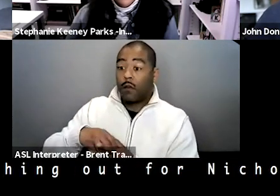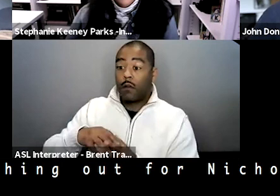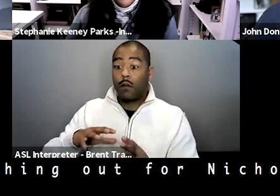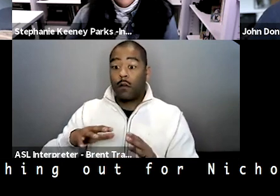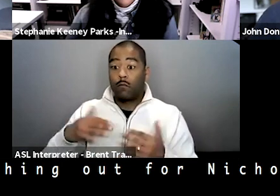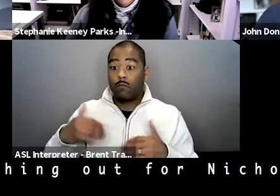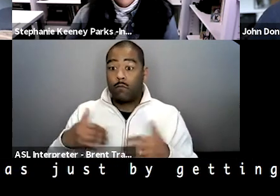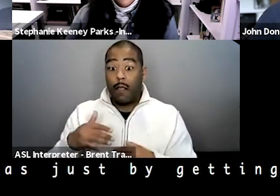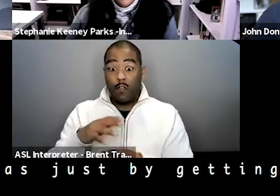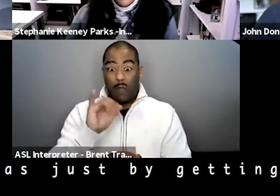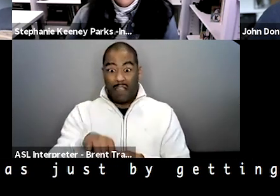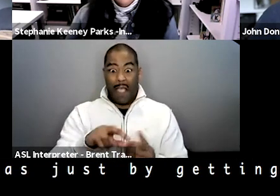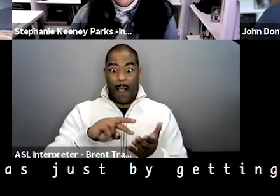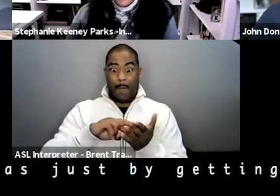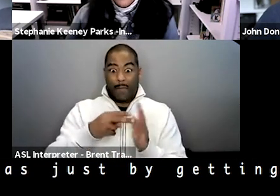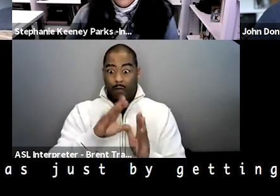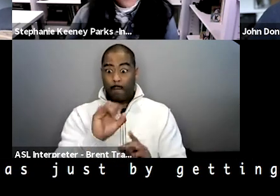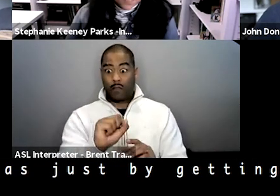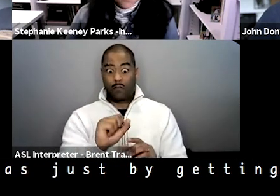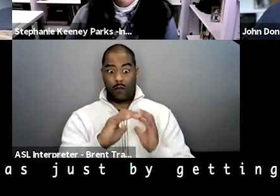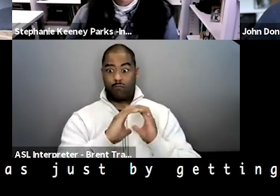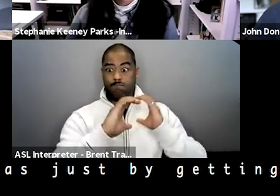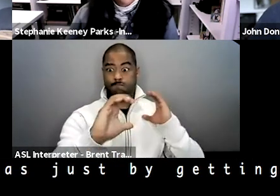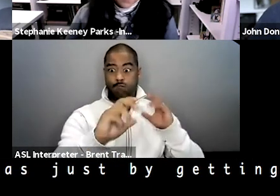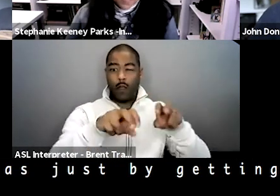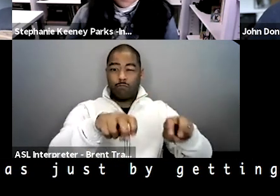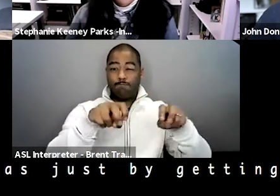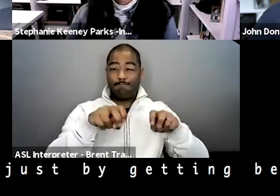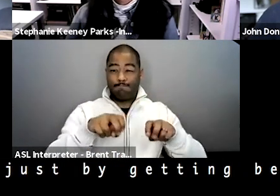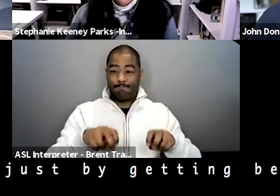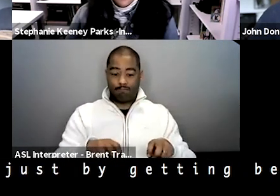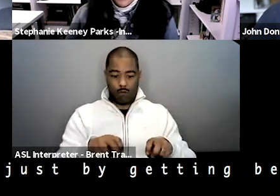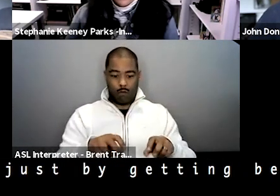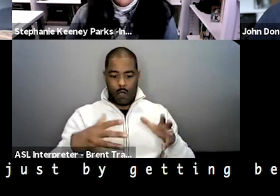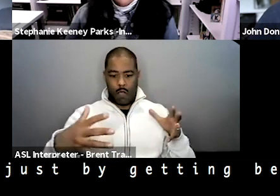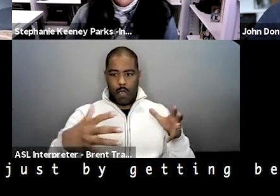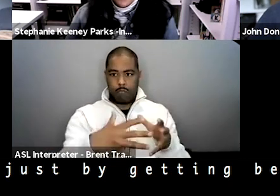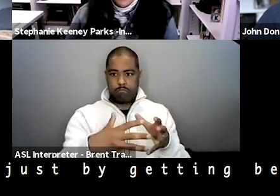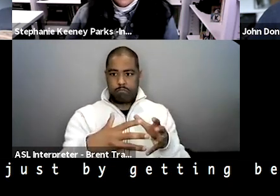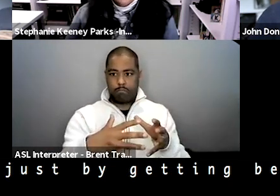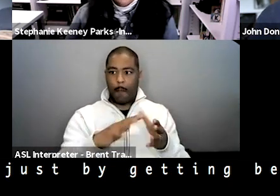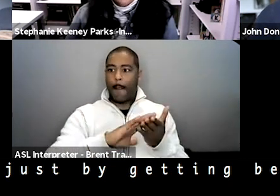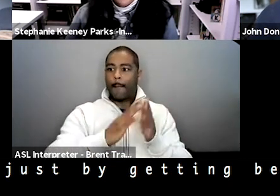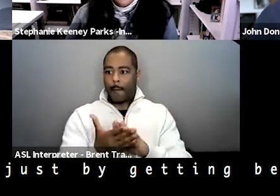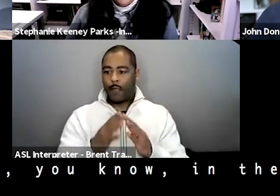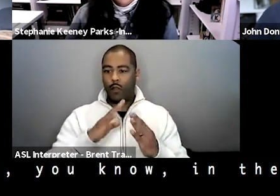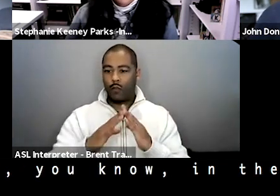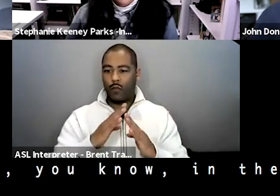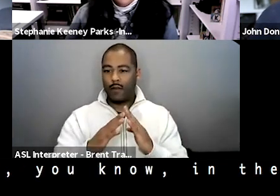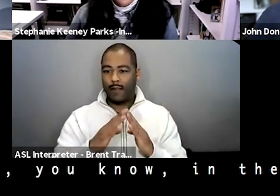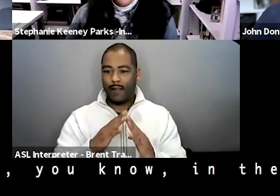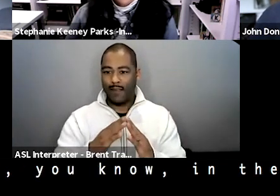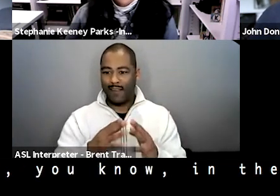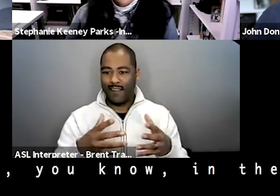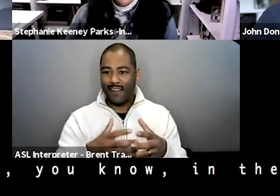became a community that was protecting and watching out for Nicholas. And it was just by